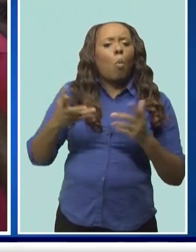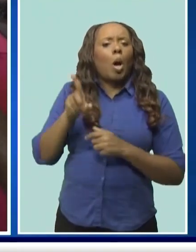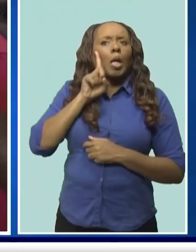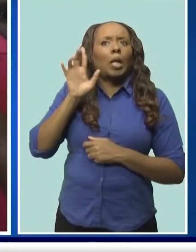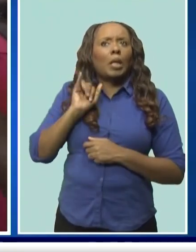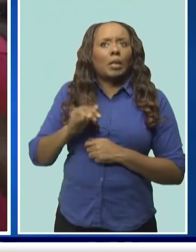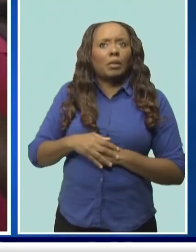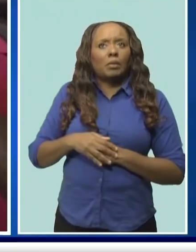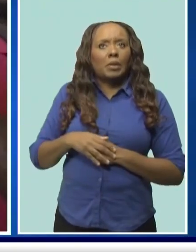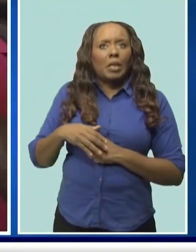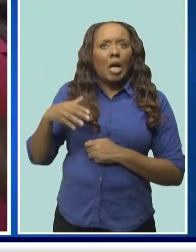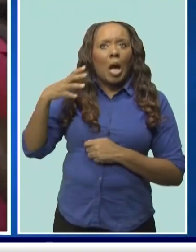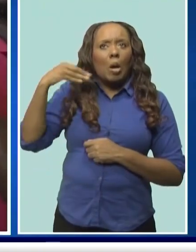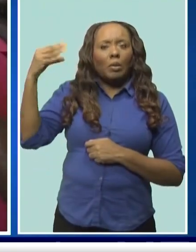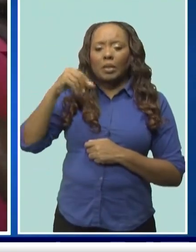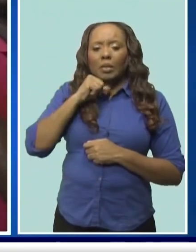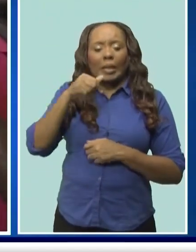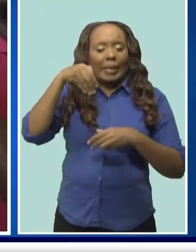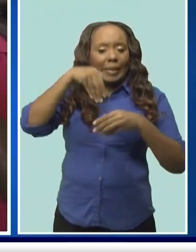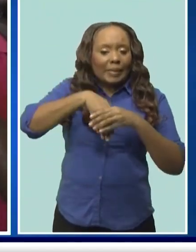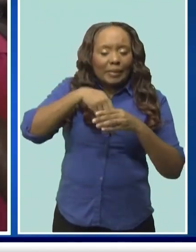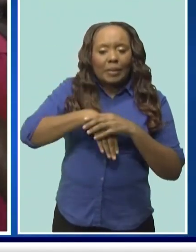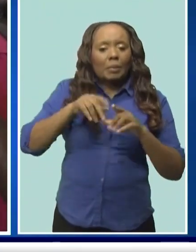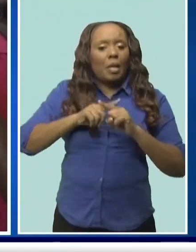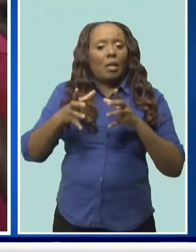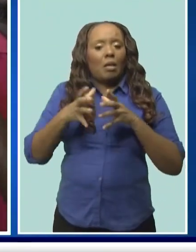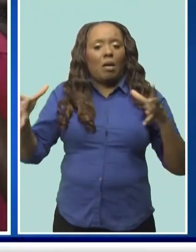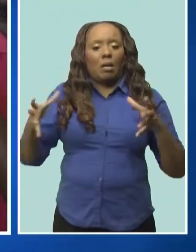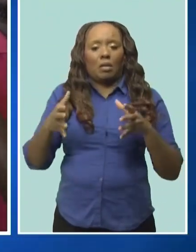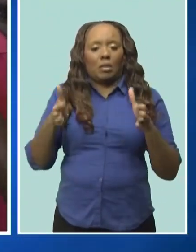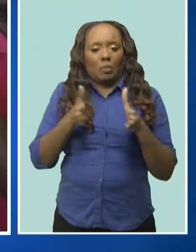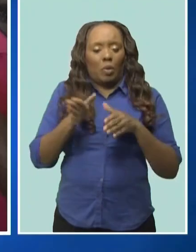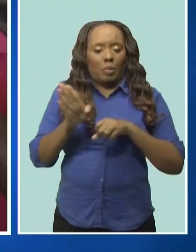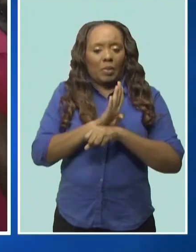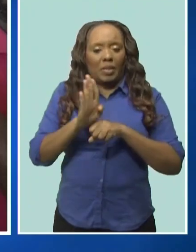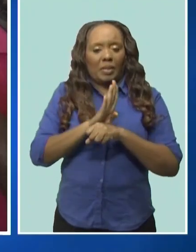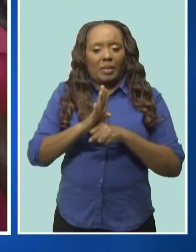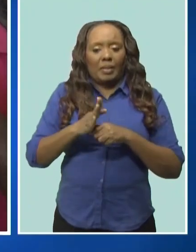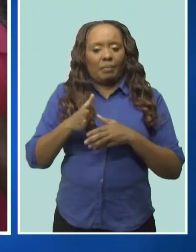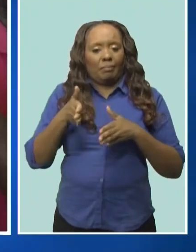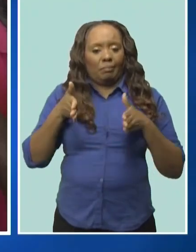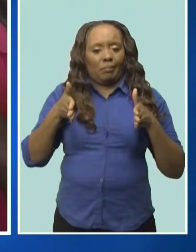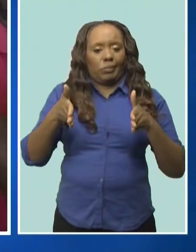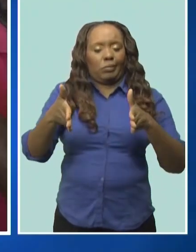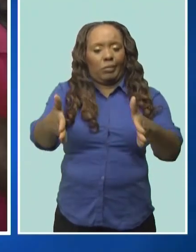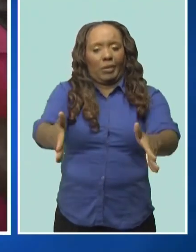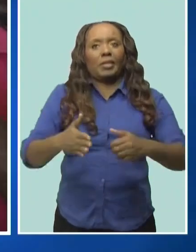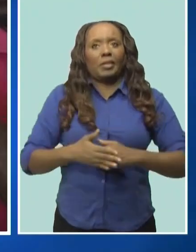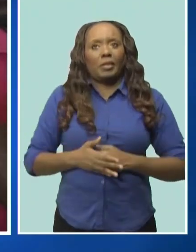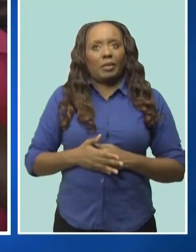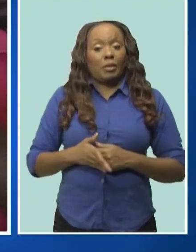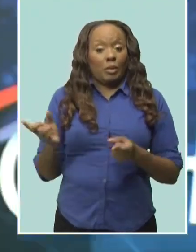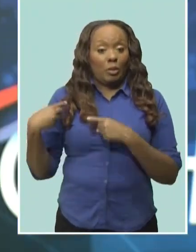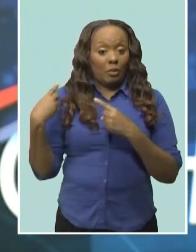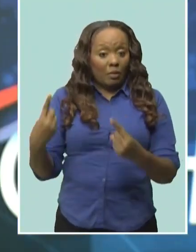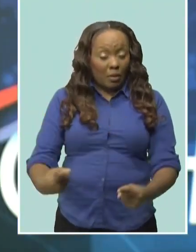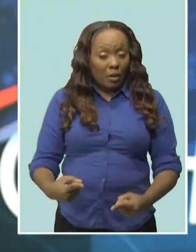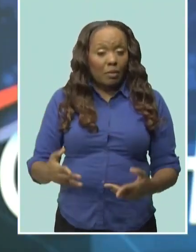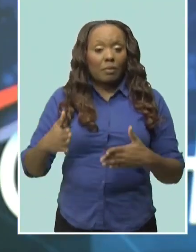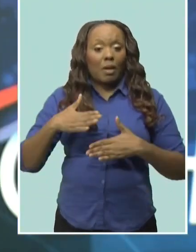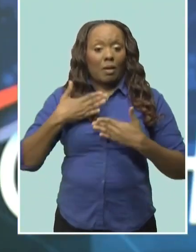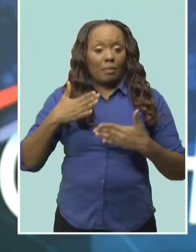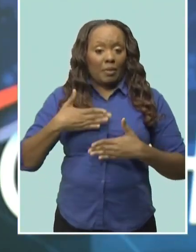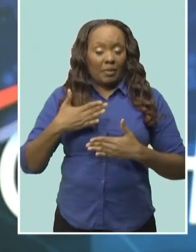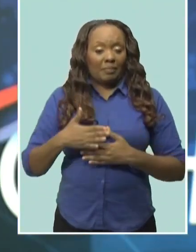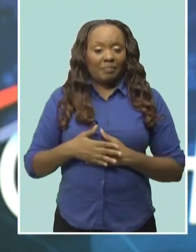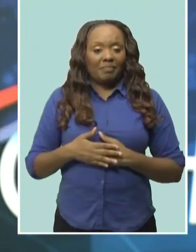outside of Broad Street, not inside the stores, but in the streets with small businesses. I think we've been very happy with what we've seen.